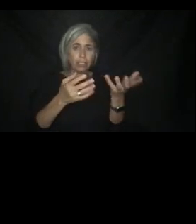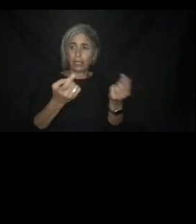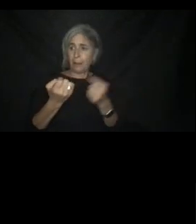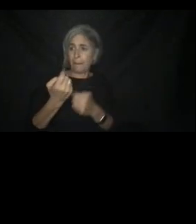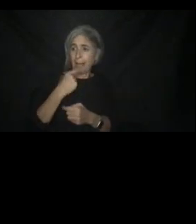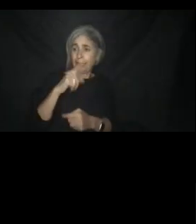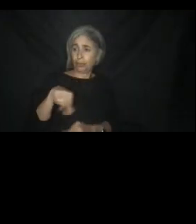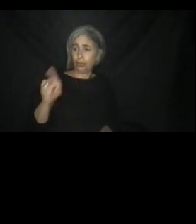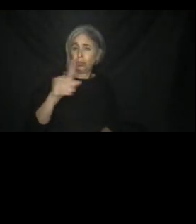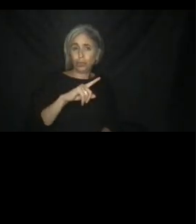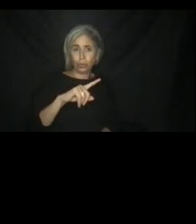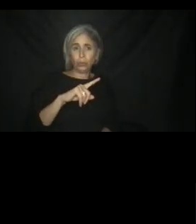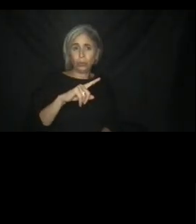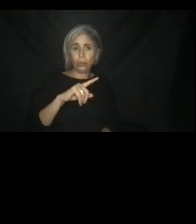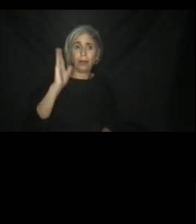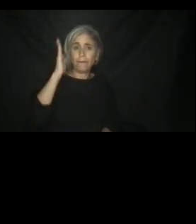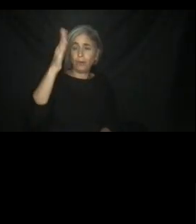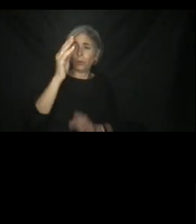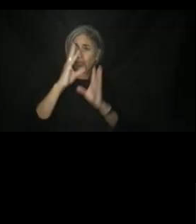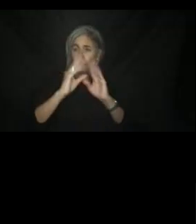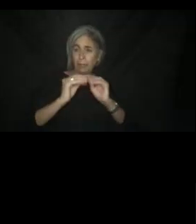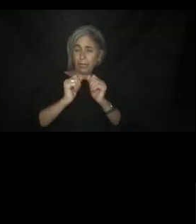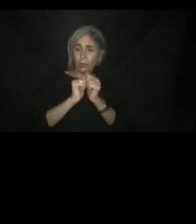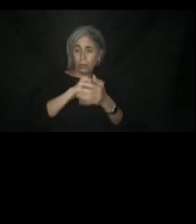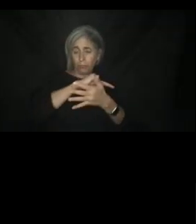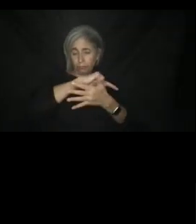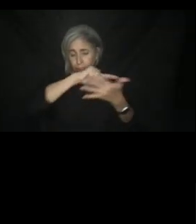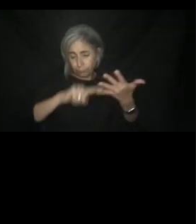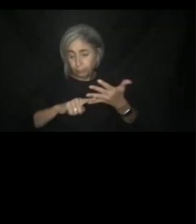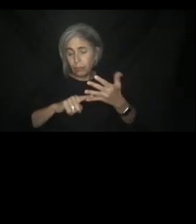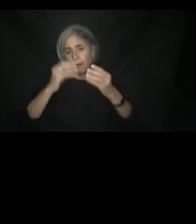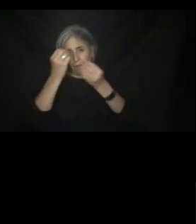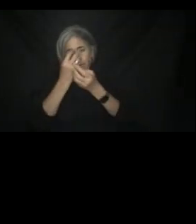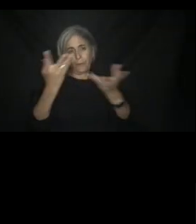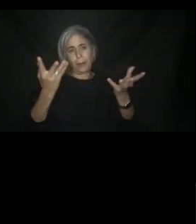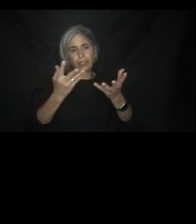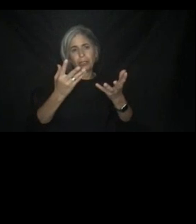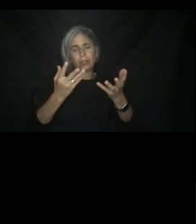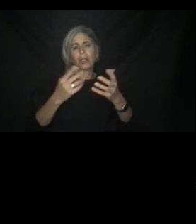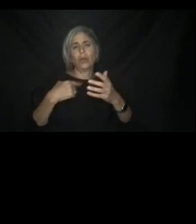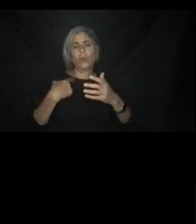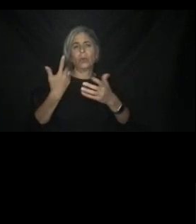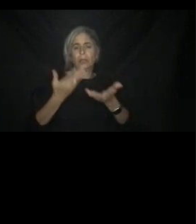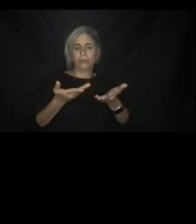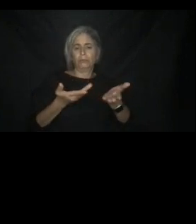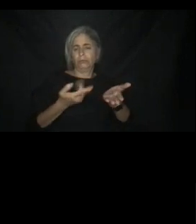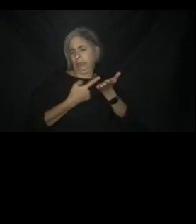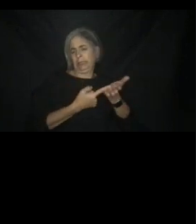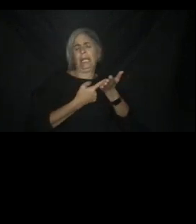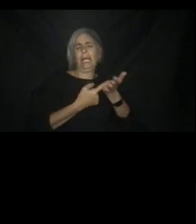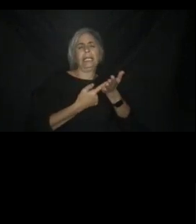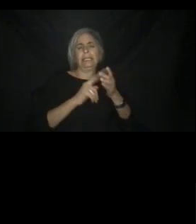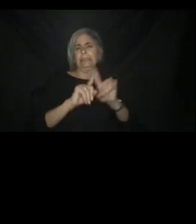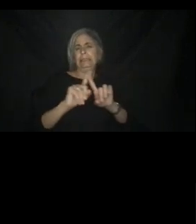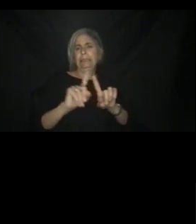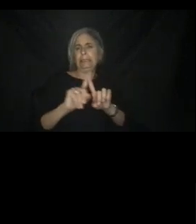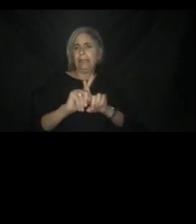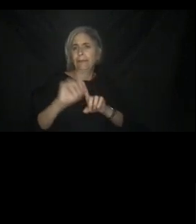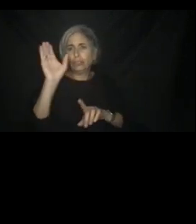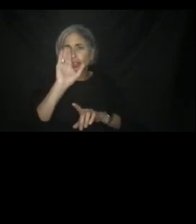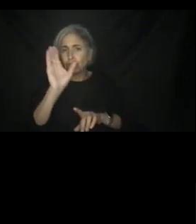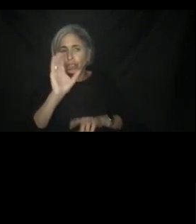you at a future meeting with all of that information laid out. We can maybe talk about different search